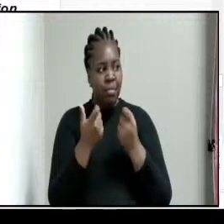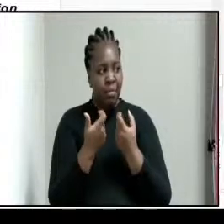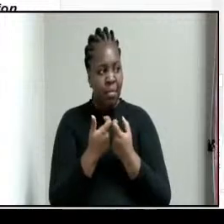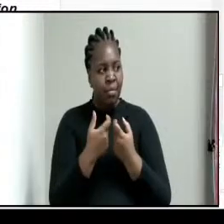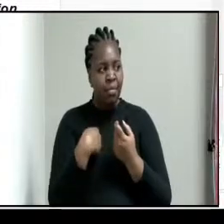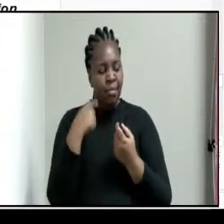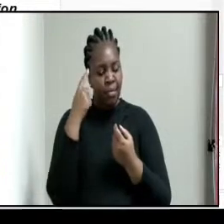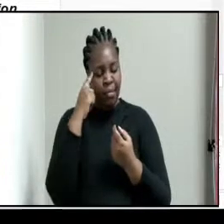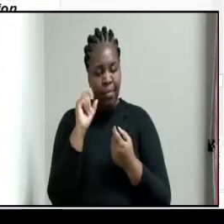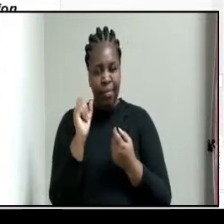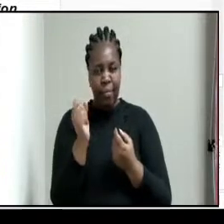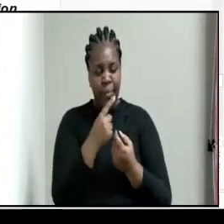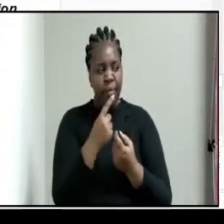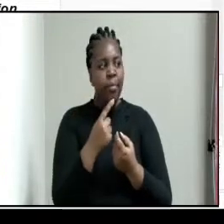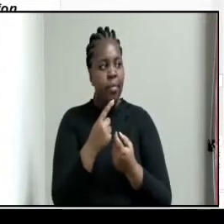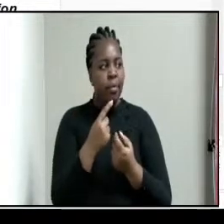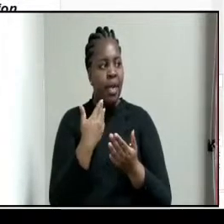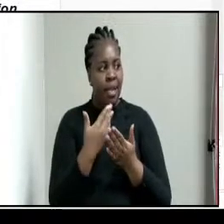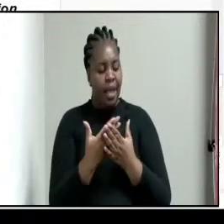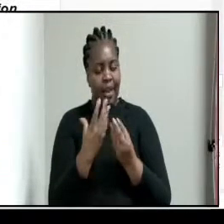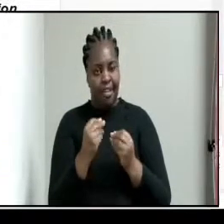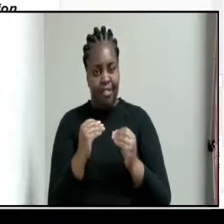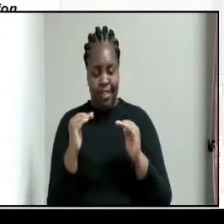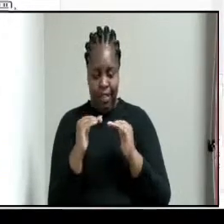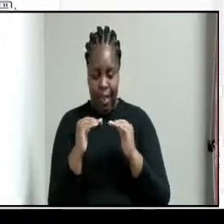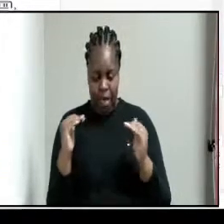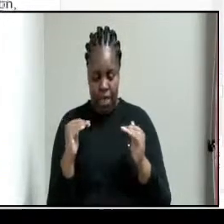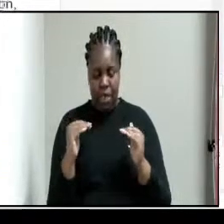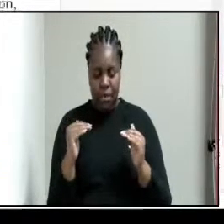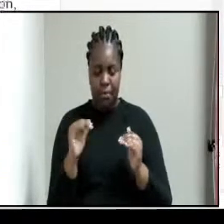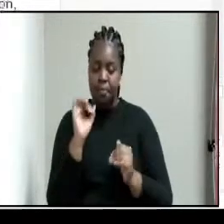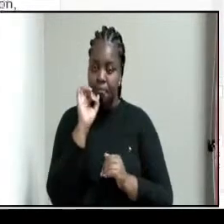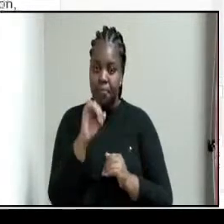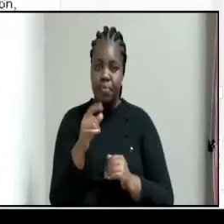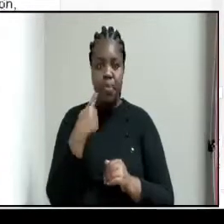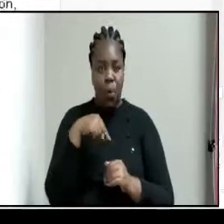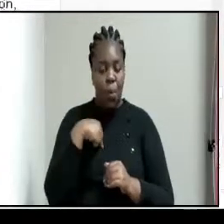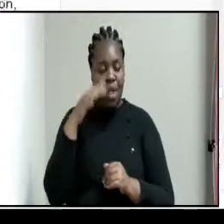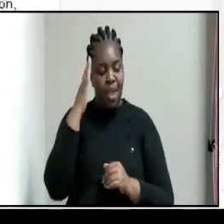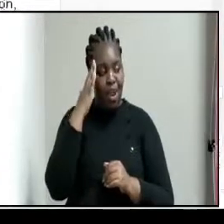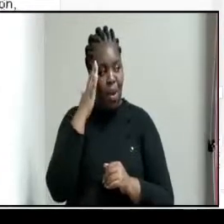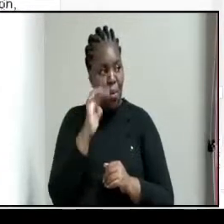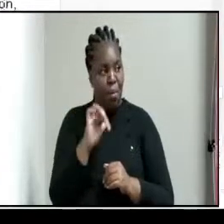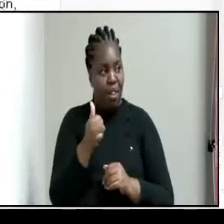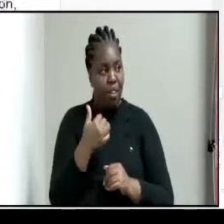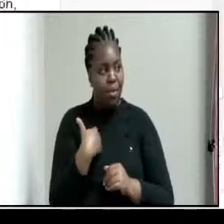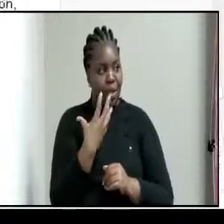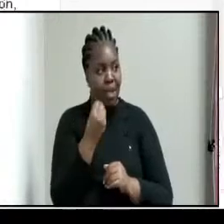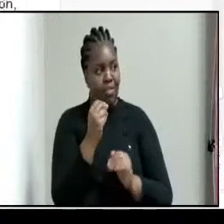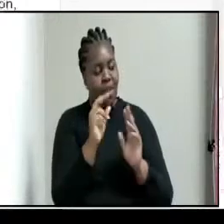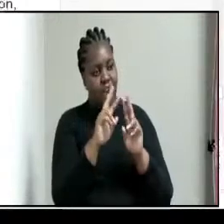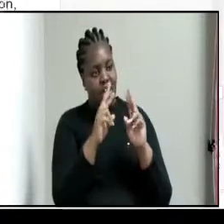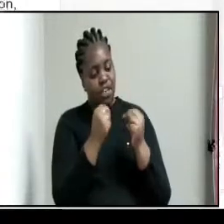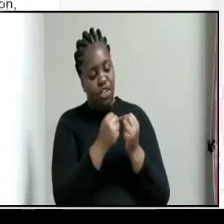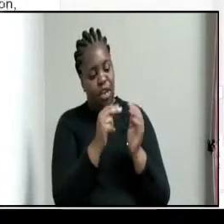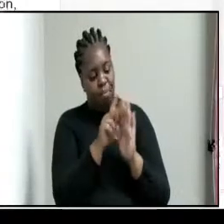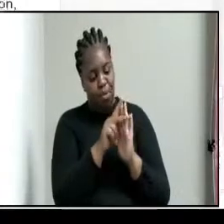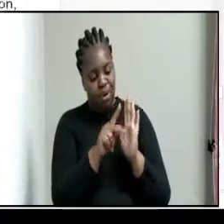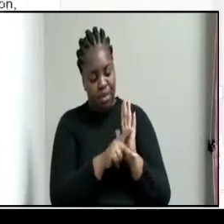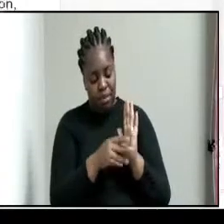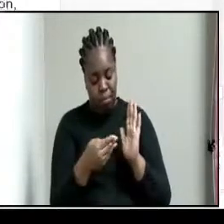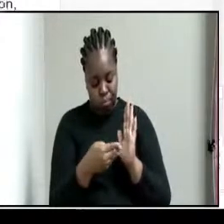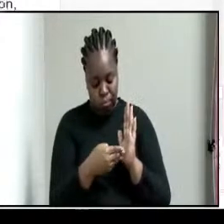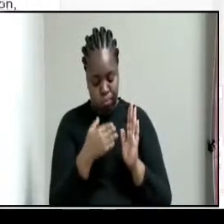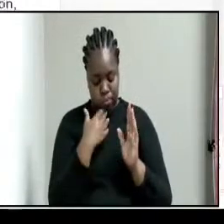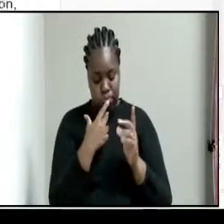course, everyone to the curriculum PEP standard. And of course, we are aware that there is a national policy on food and nutrition that was